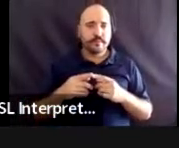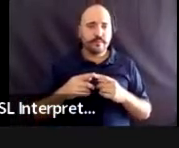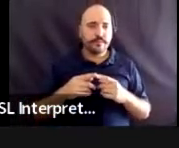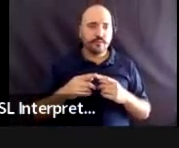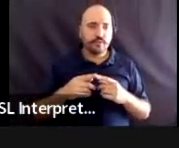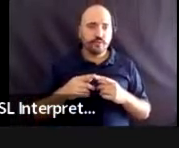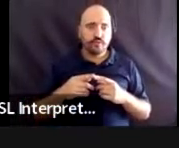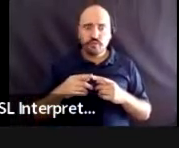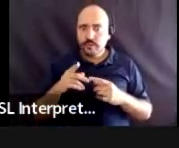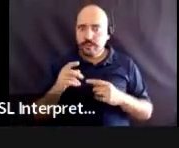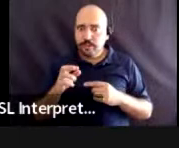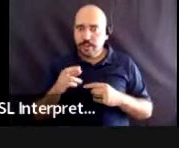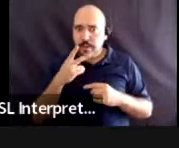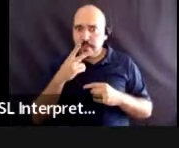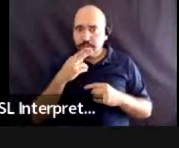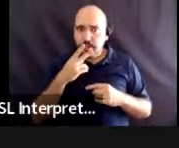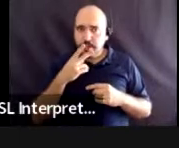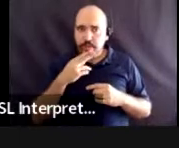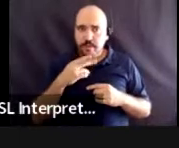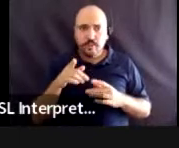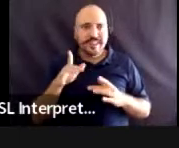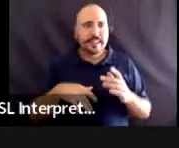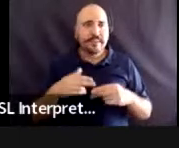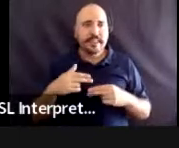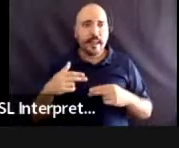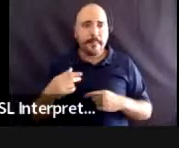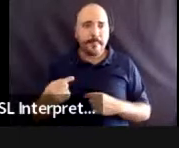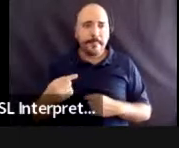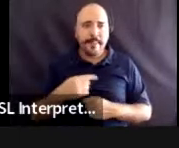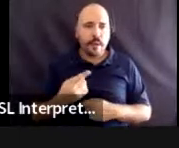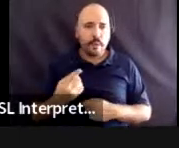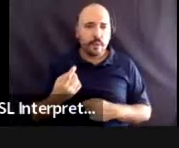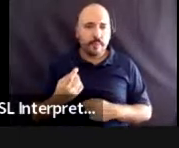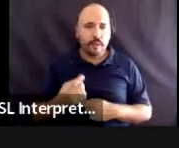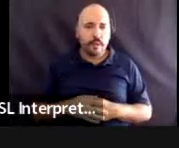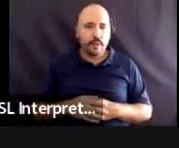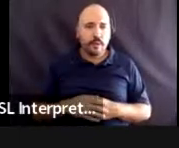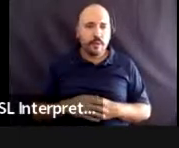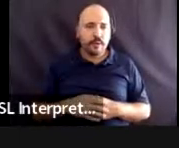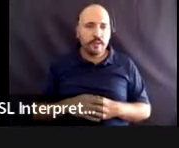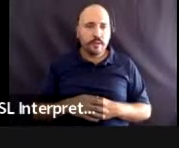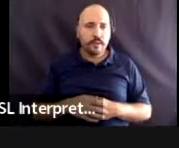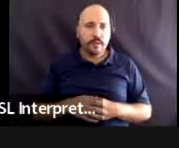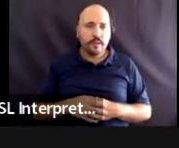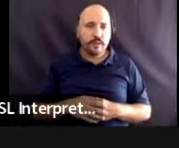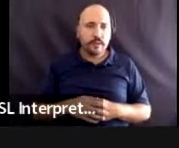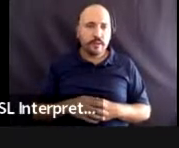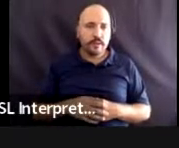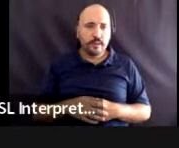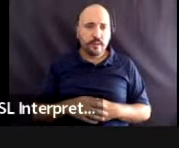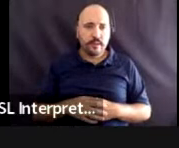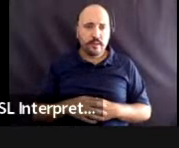You're muted. I don't know. You skipped a slide. Go back one. Oh, which one?